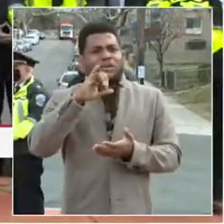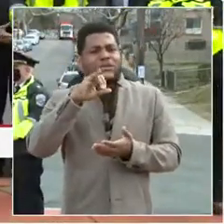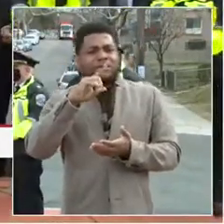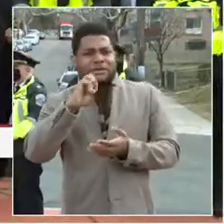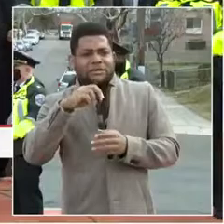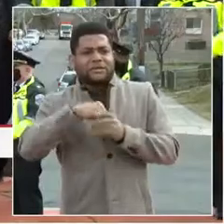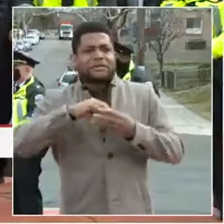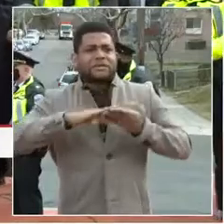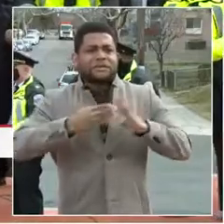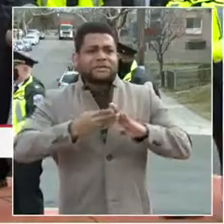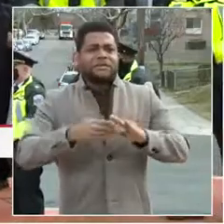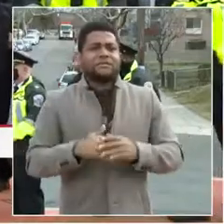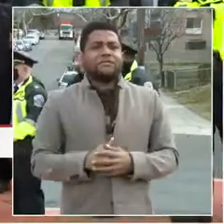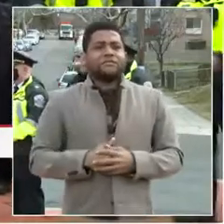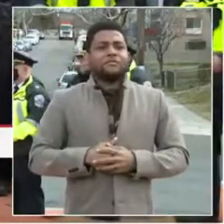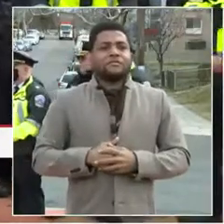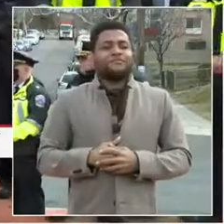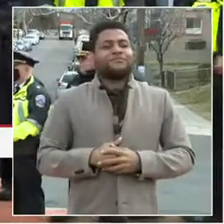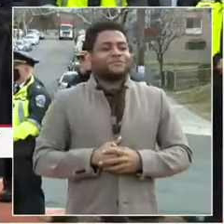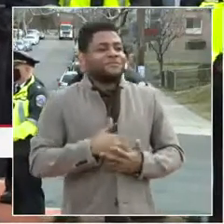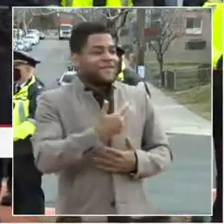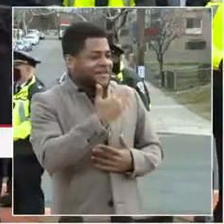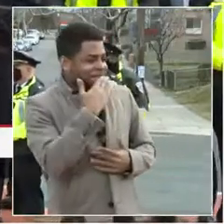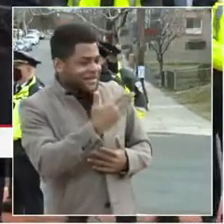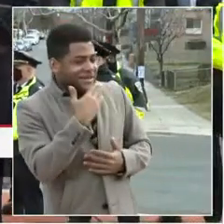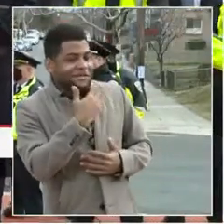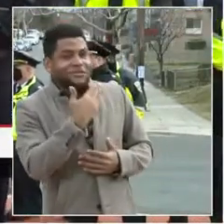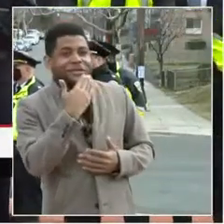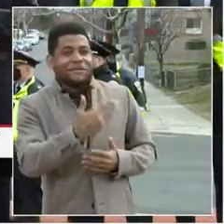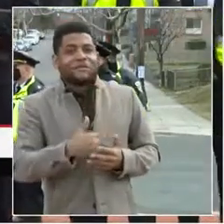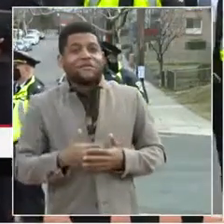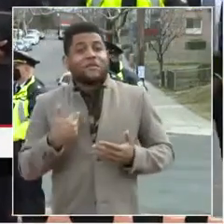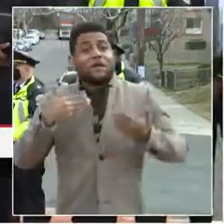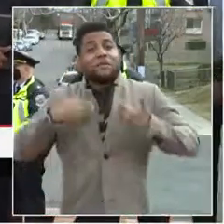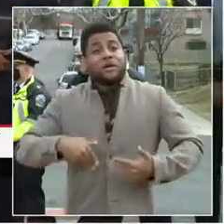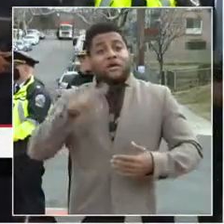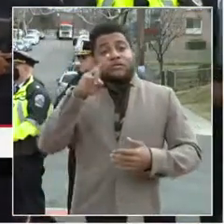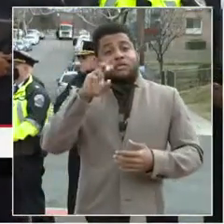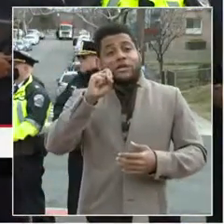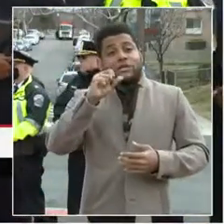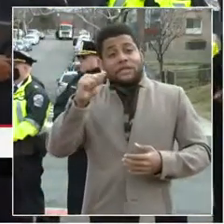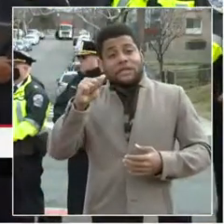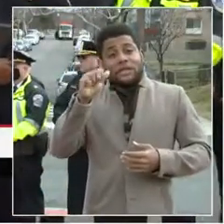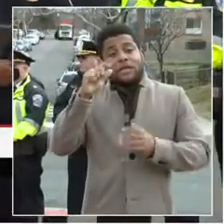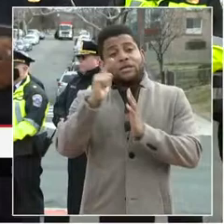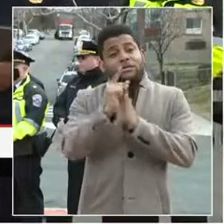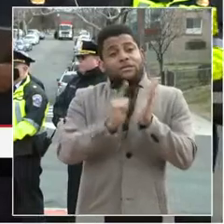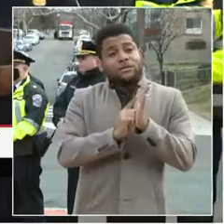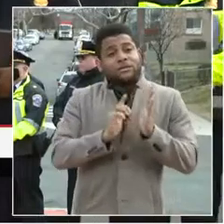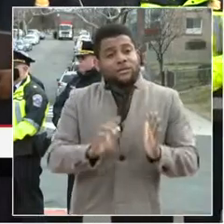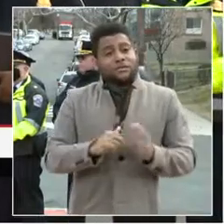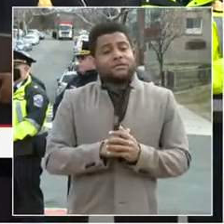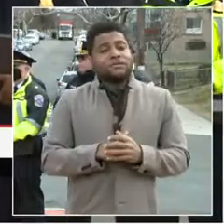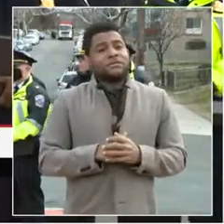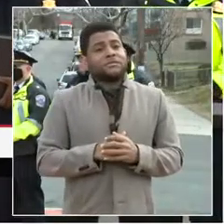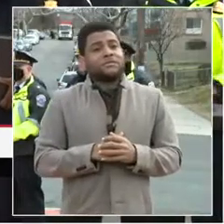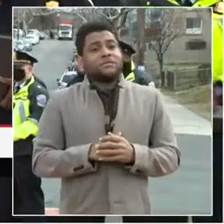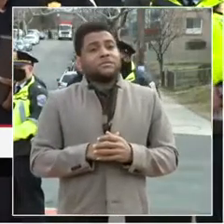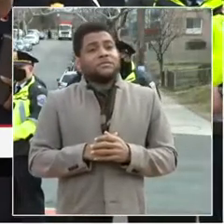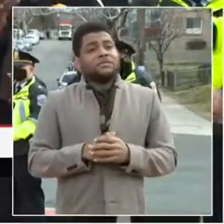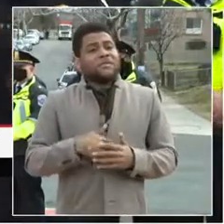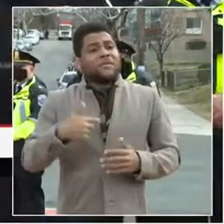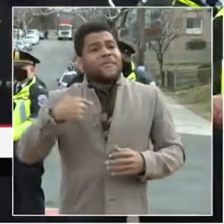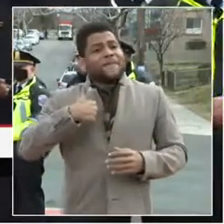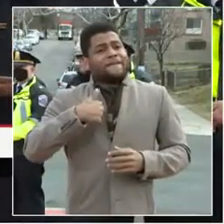Thank you, Chief Conte, and thank you, Mayor Bowser. I'm the U.S. Attorney for the District of Columbia, Matthew Graves, and I and members of my